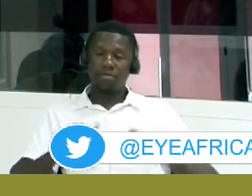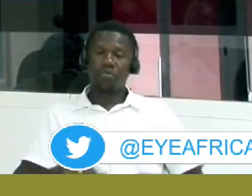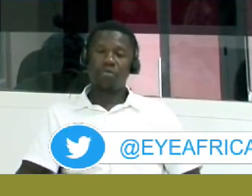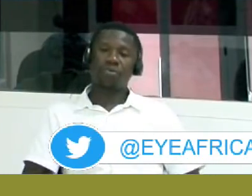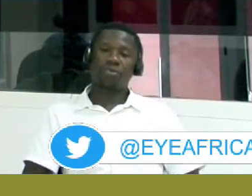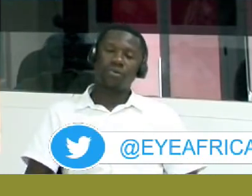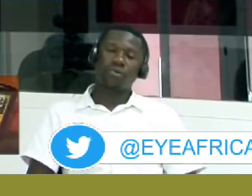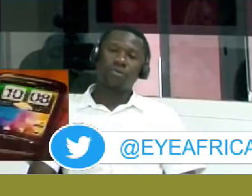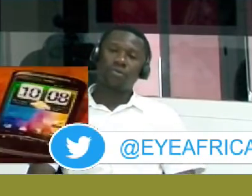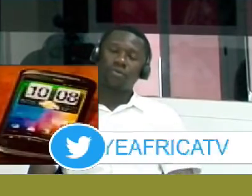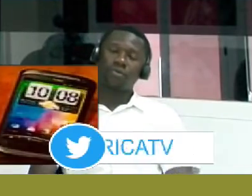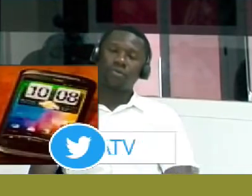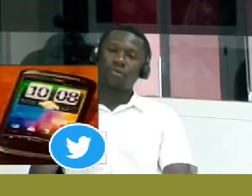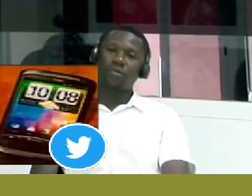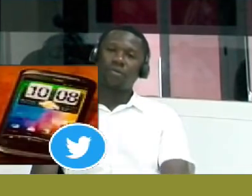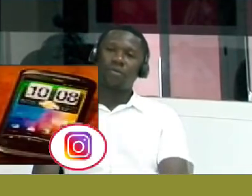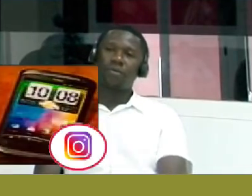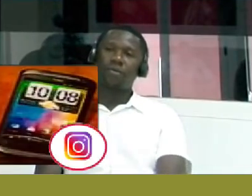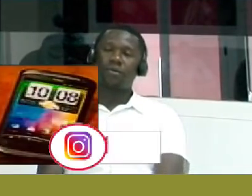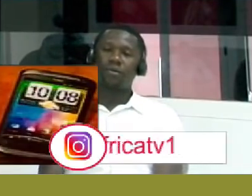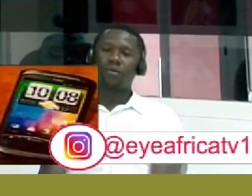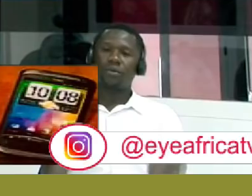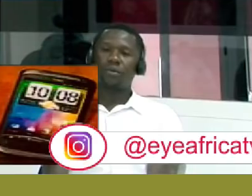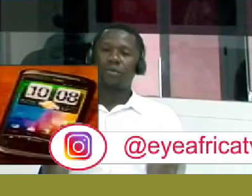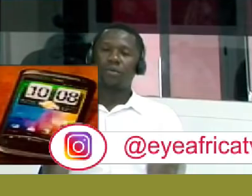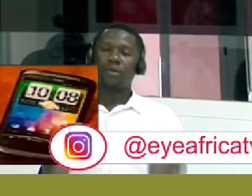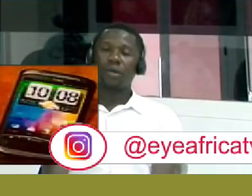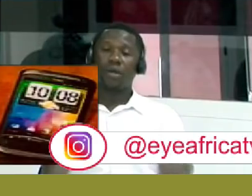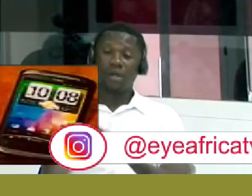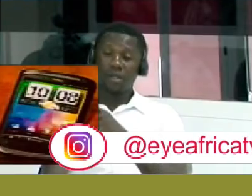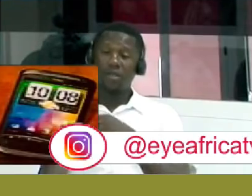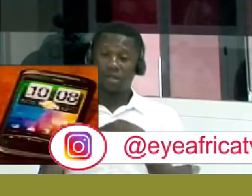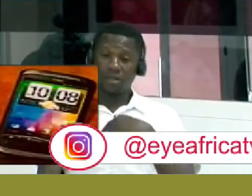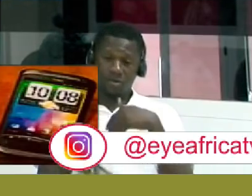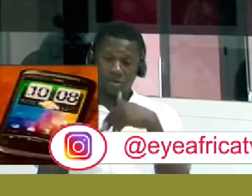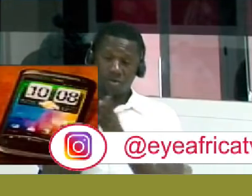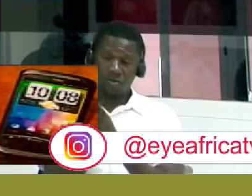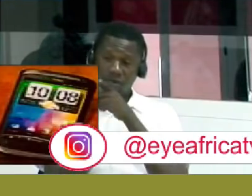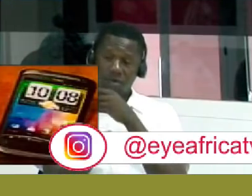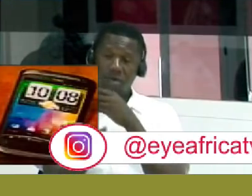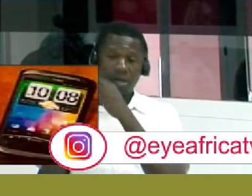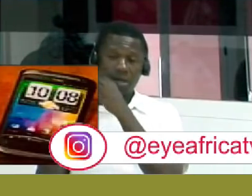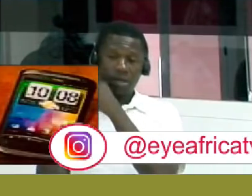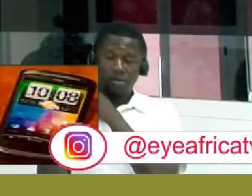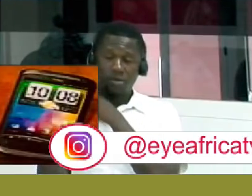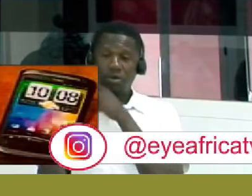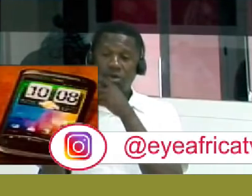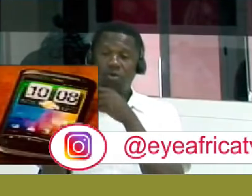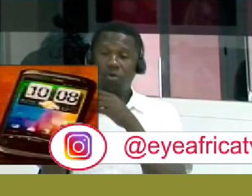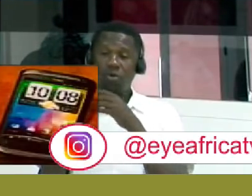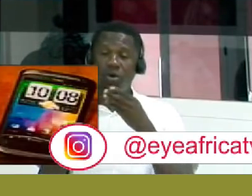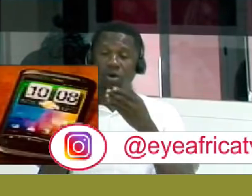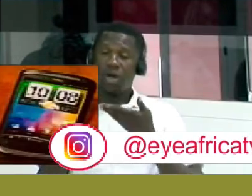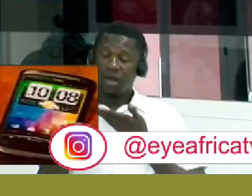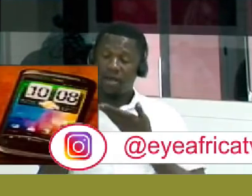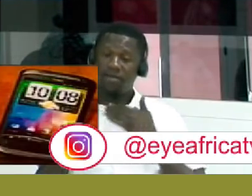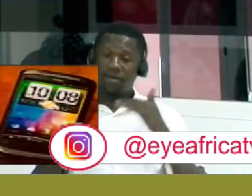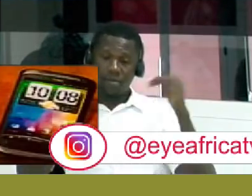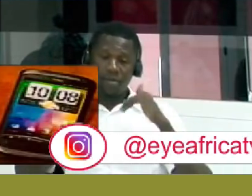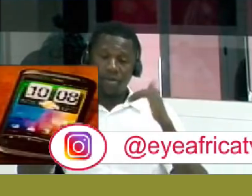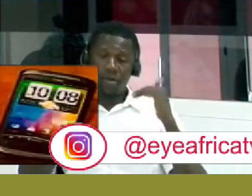force for which you are responsible, did you hold a meeting to discuss